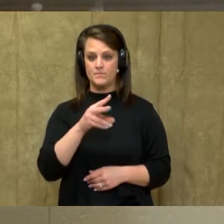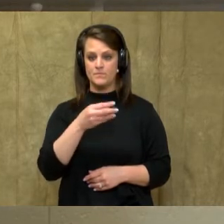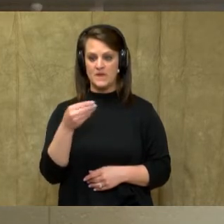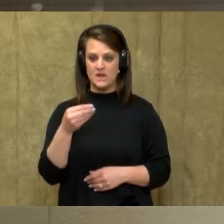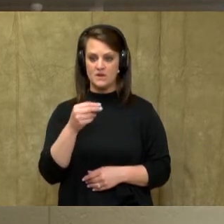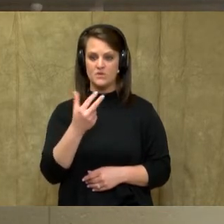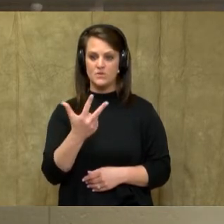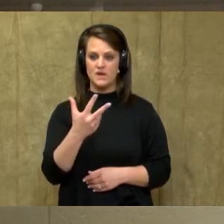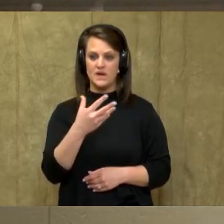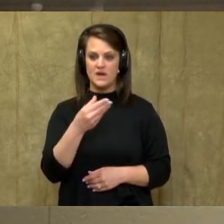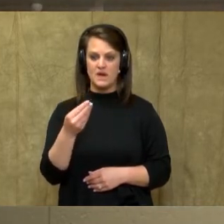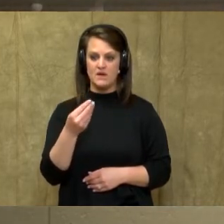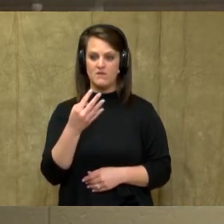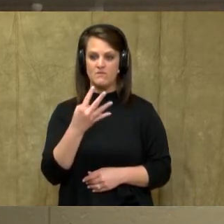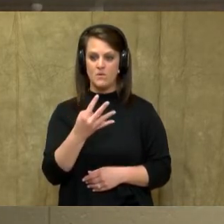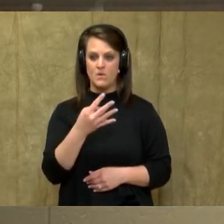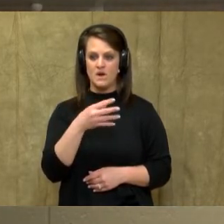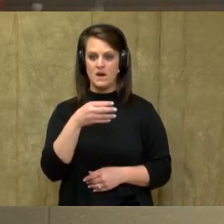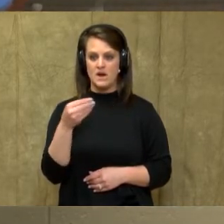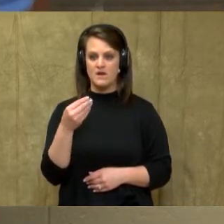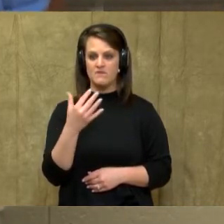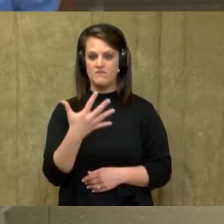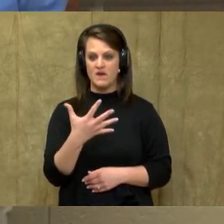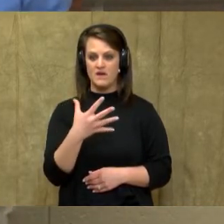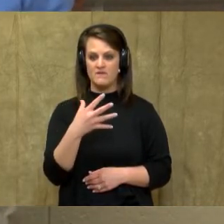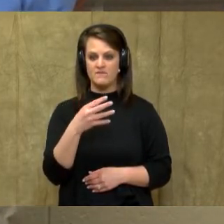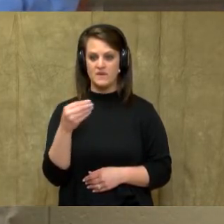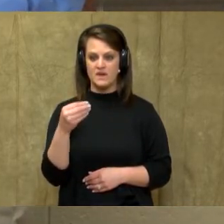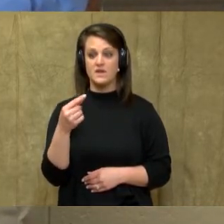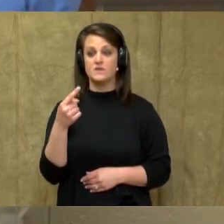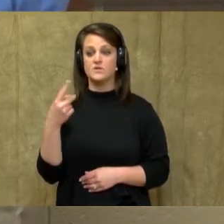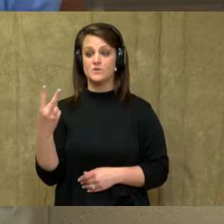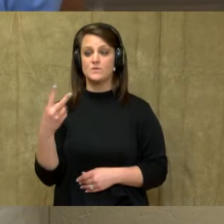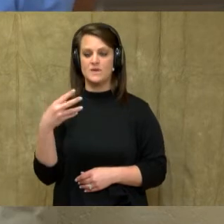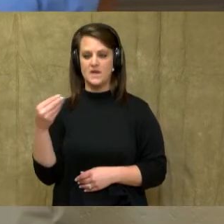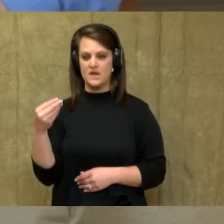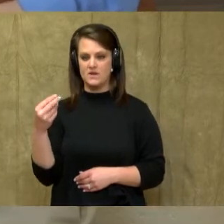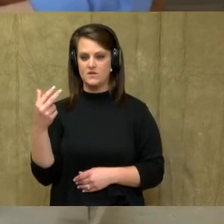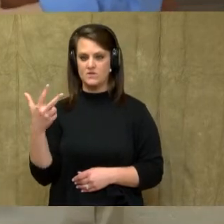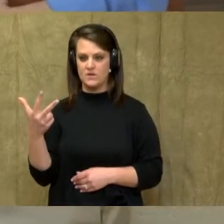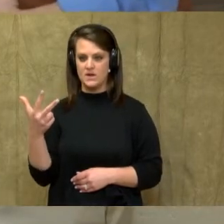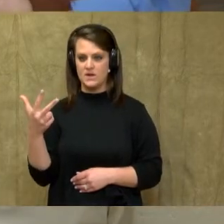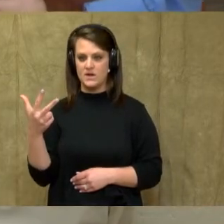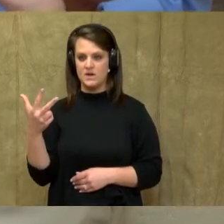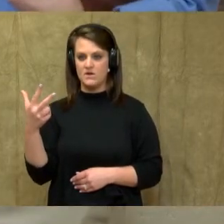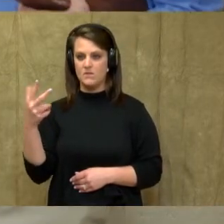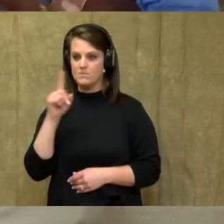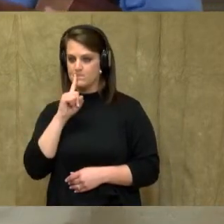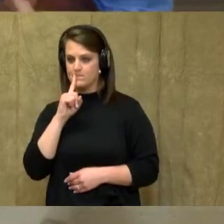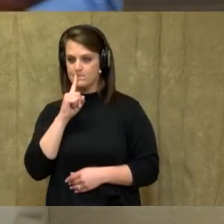2 and 3 and 4 and 1 and 2 and 3.